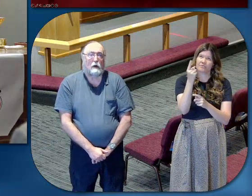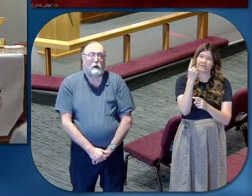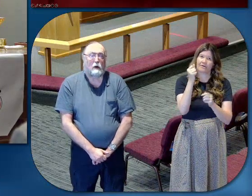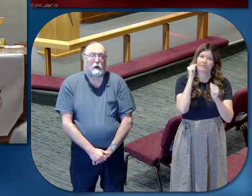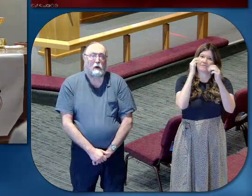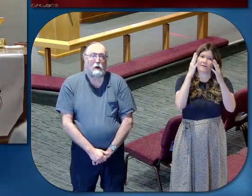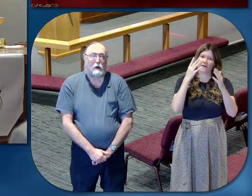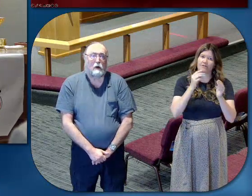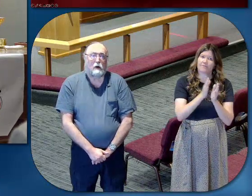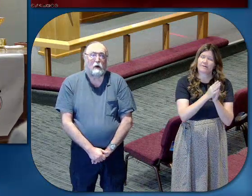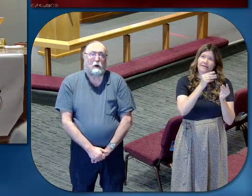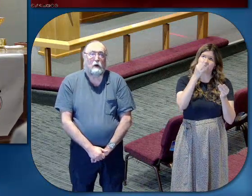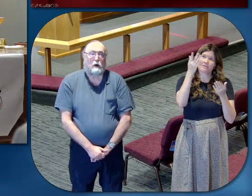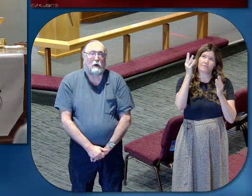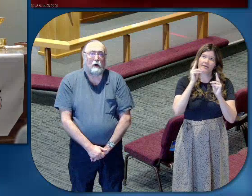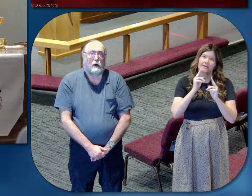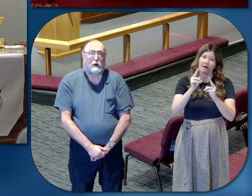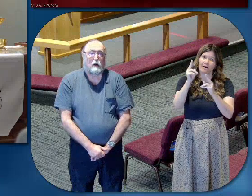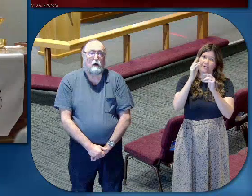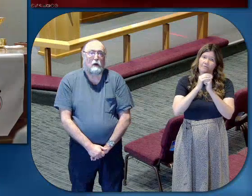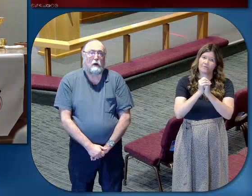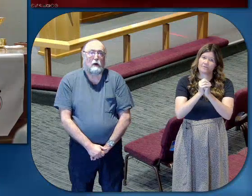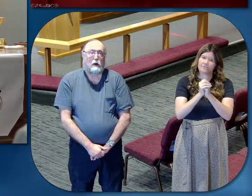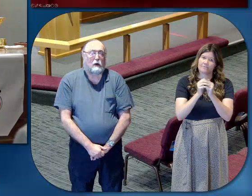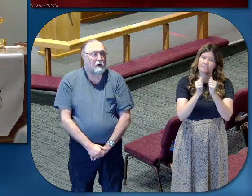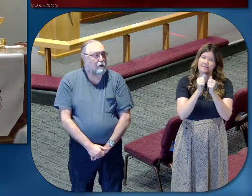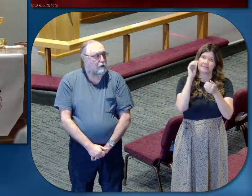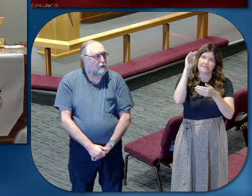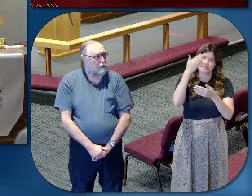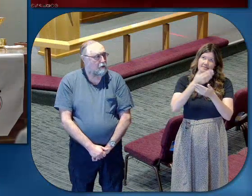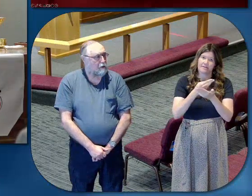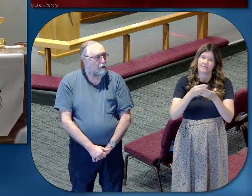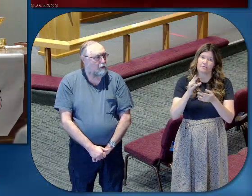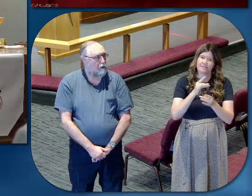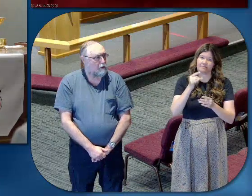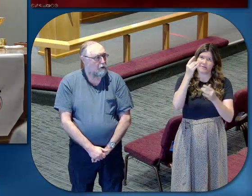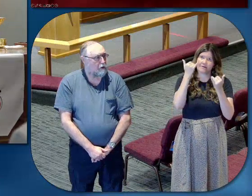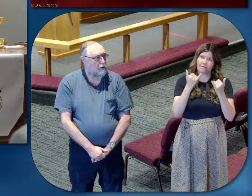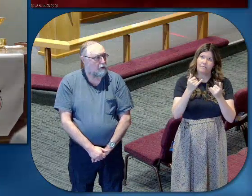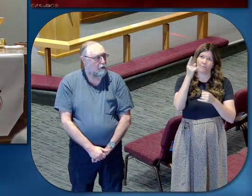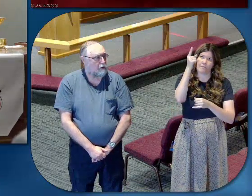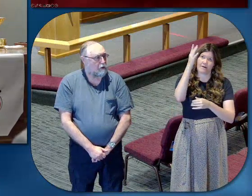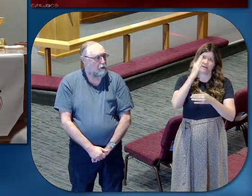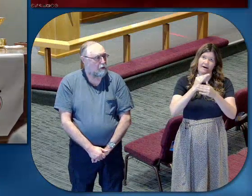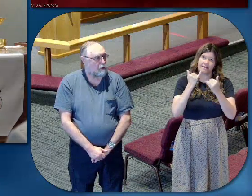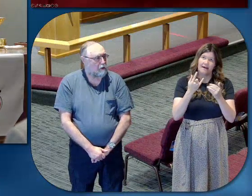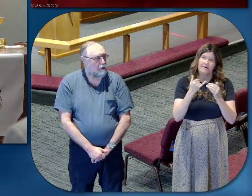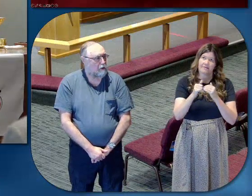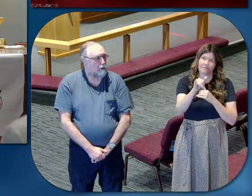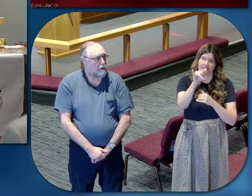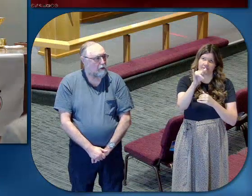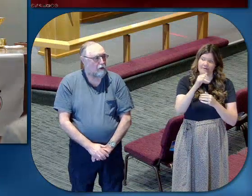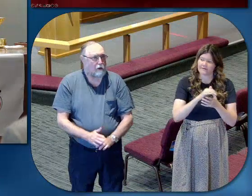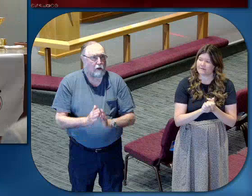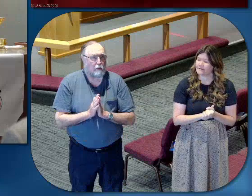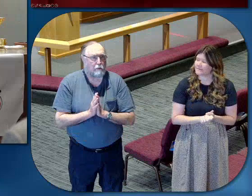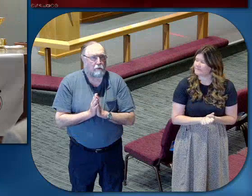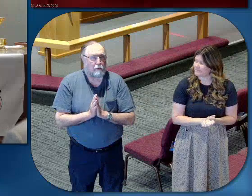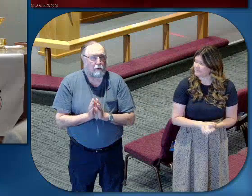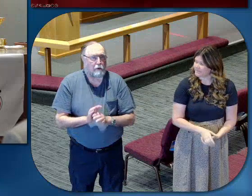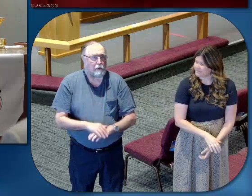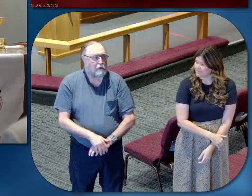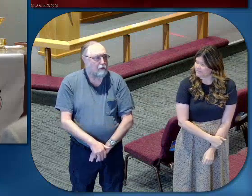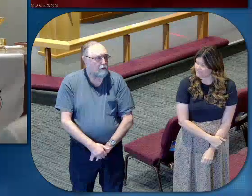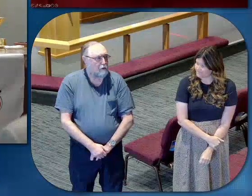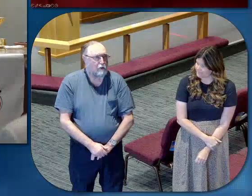and worship with the Son and the Holy Spirit, one God, now and forever. Amen. Remember us in your kingdom. Teach us to